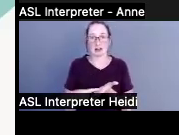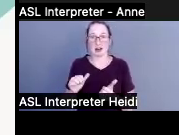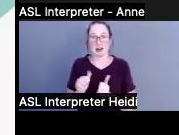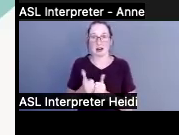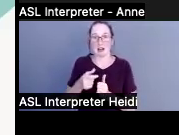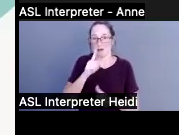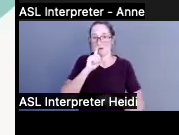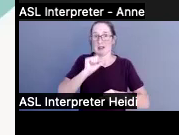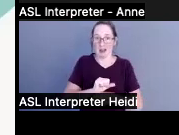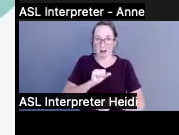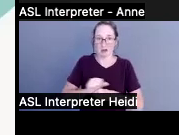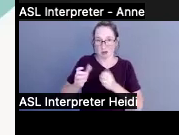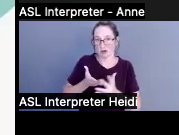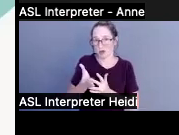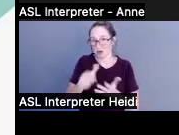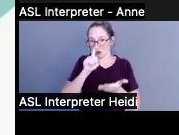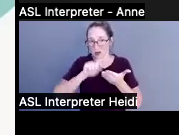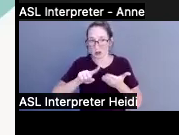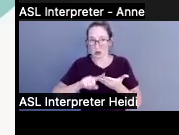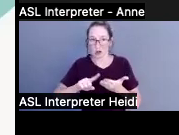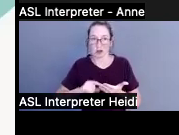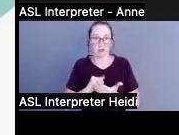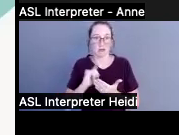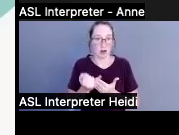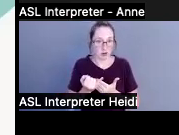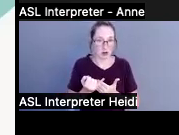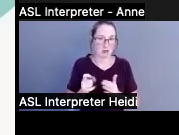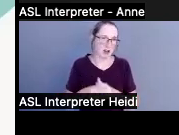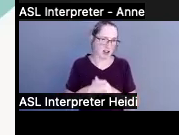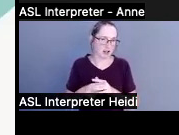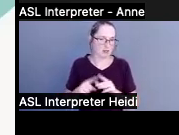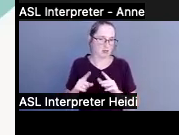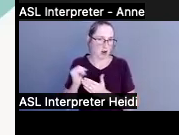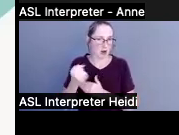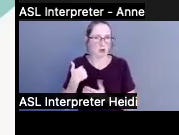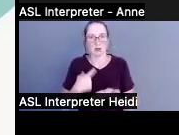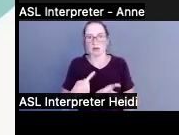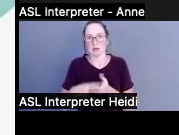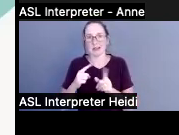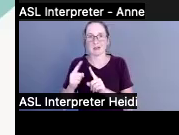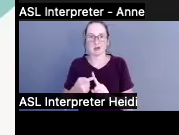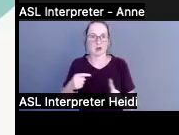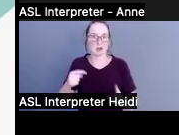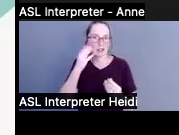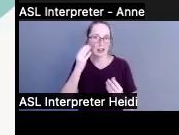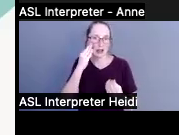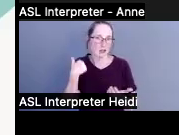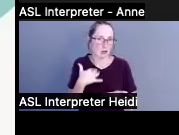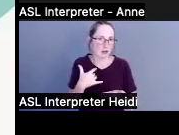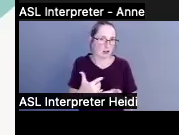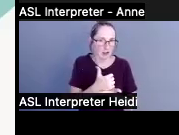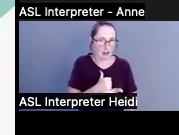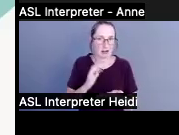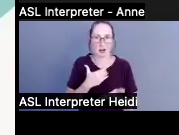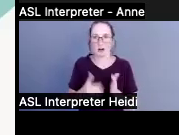it was actualized through this research project, pilot project. We've talked about the different sources of data that we've collected and our